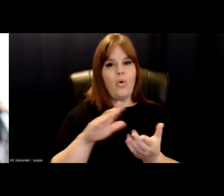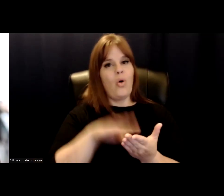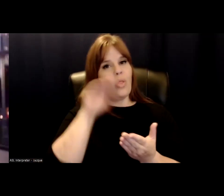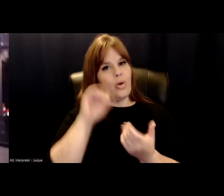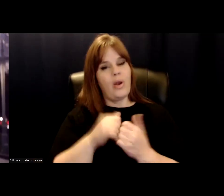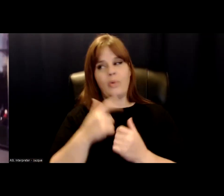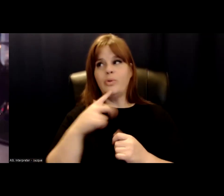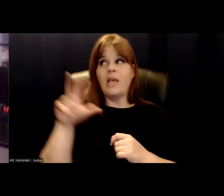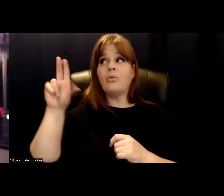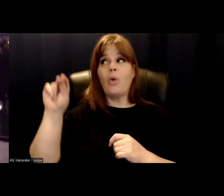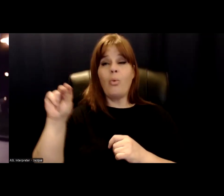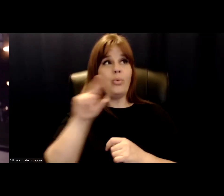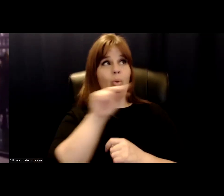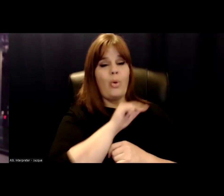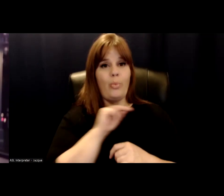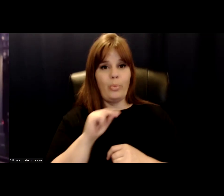no.